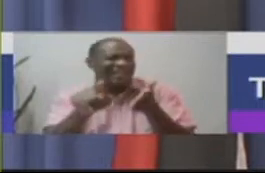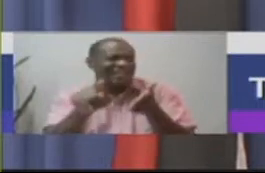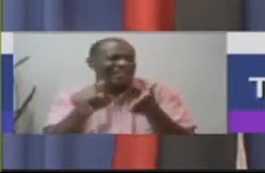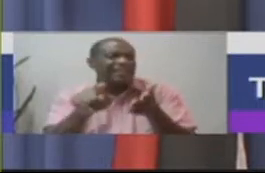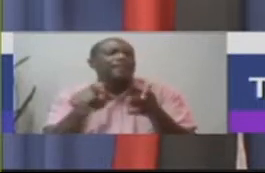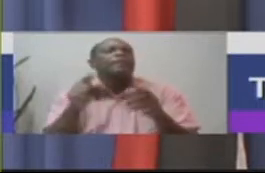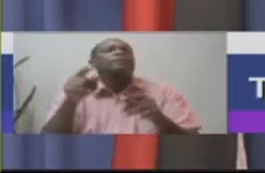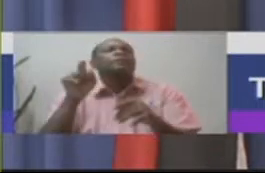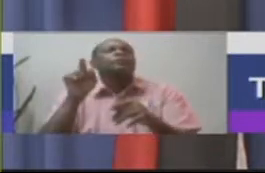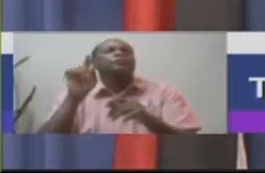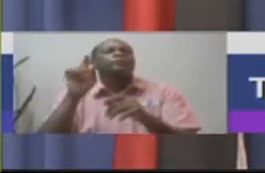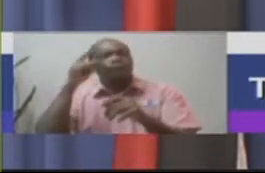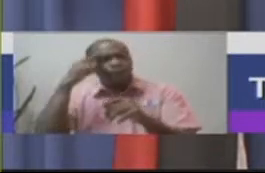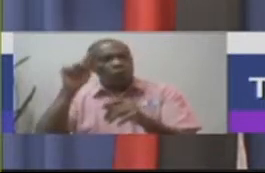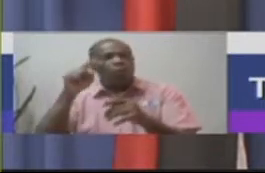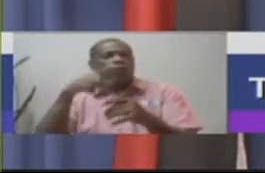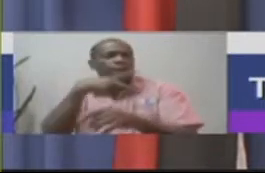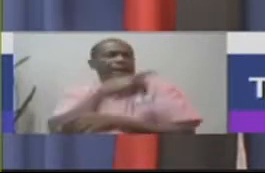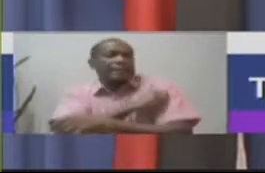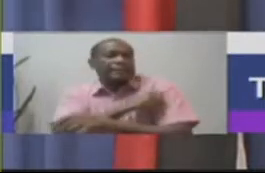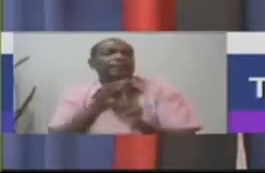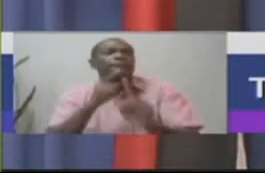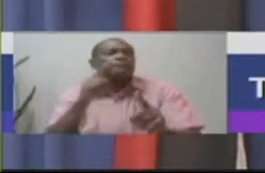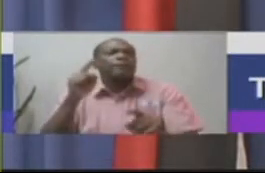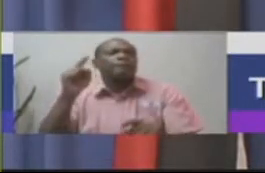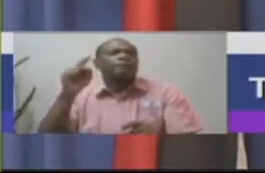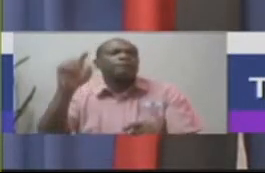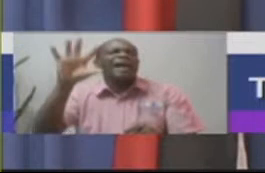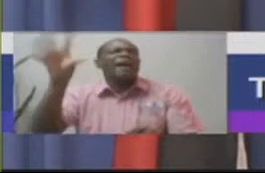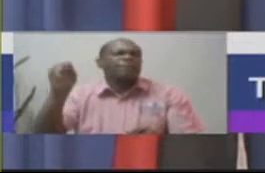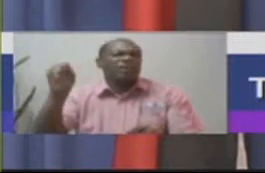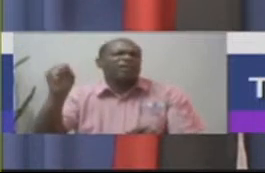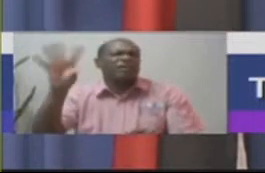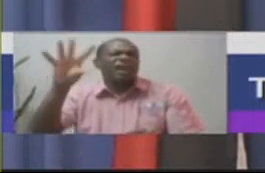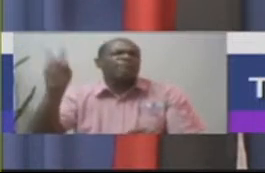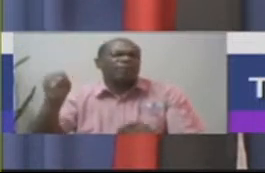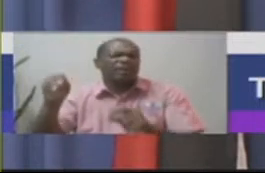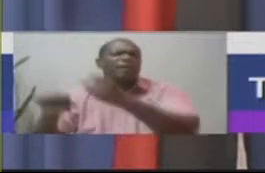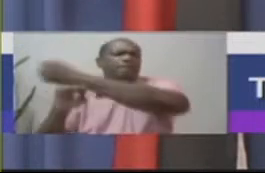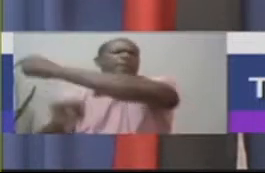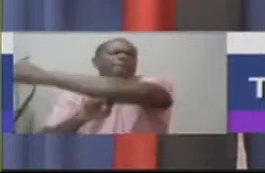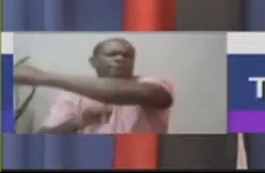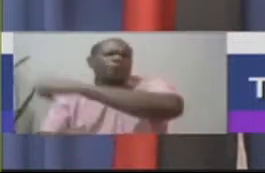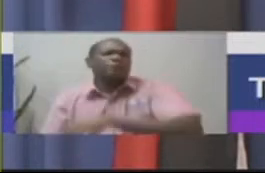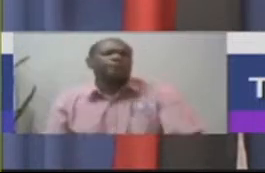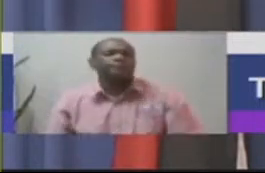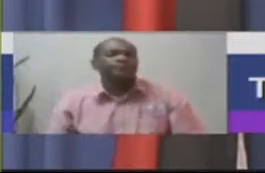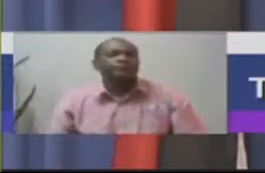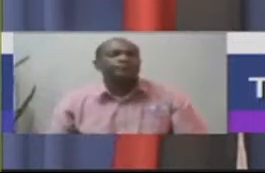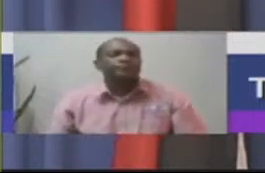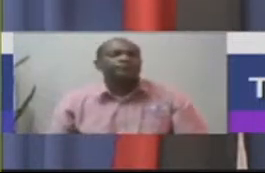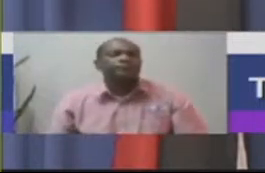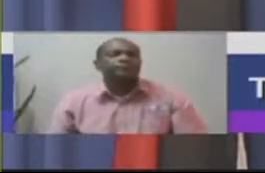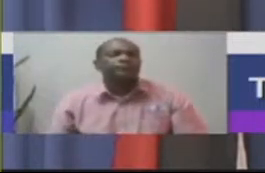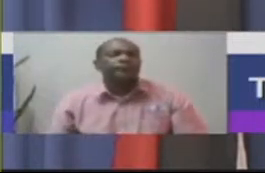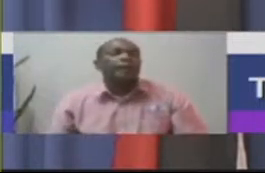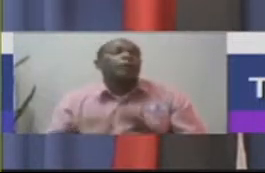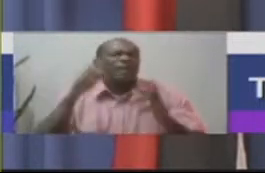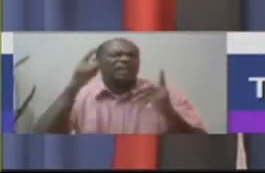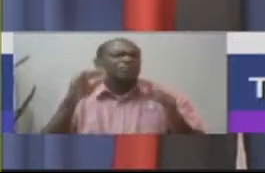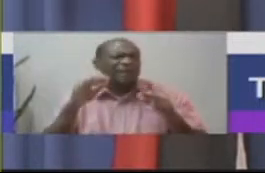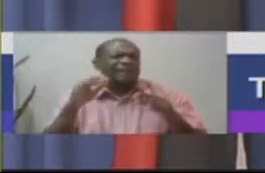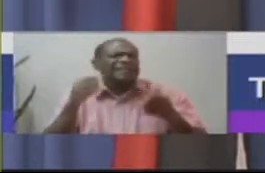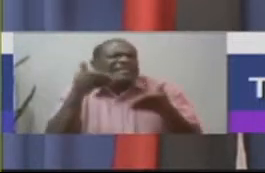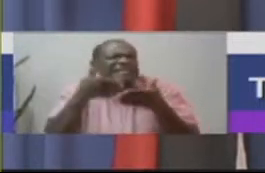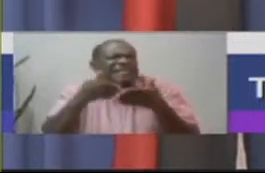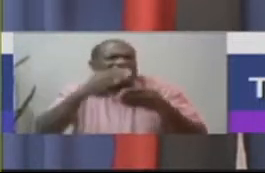Platform, and we are expecting towards the end of July to begin to receive vaccines from that tranche. I